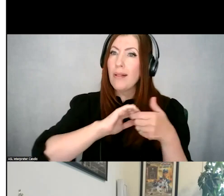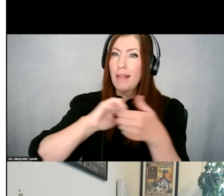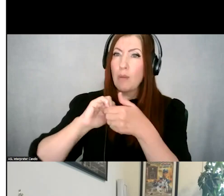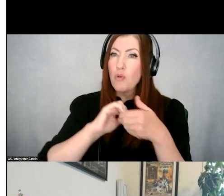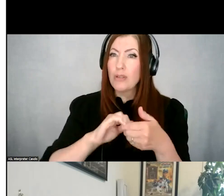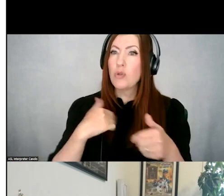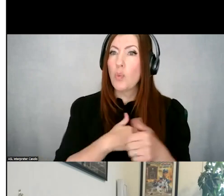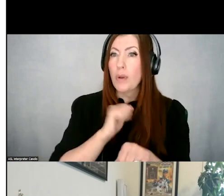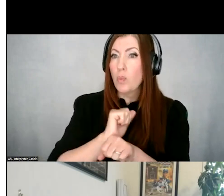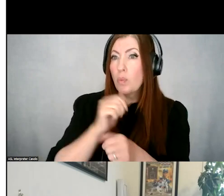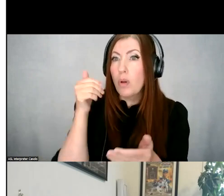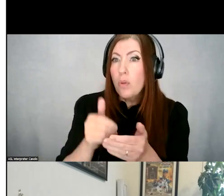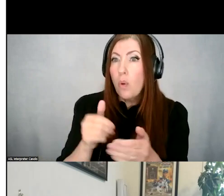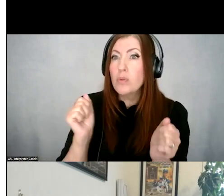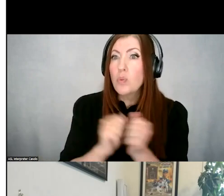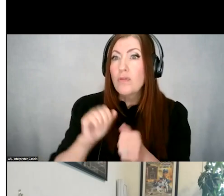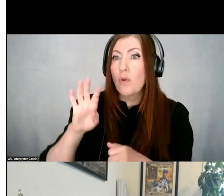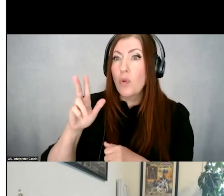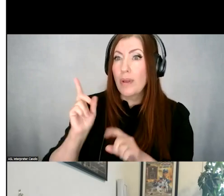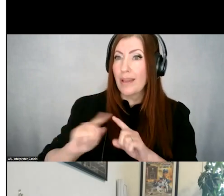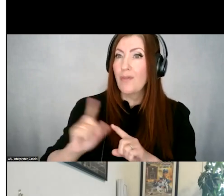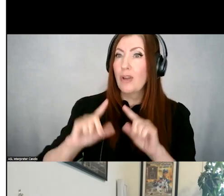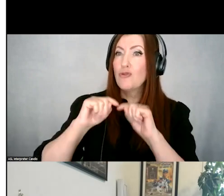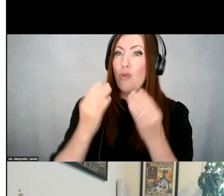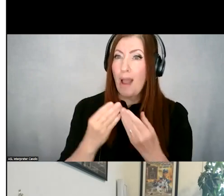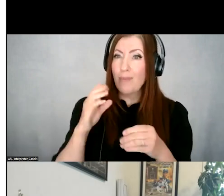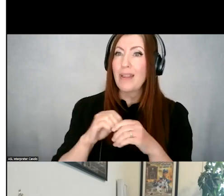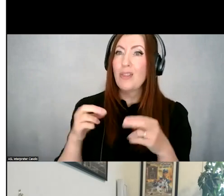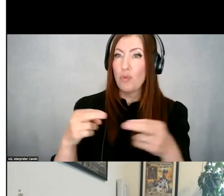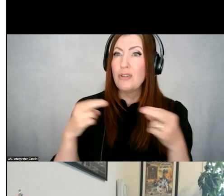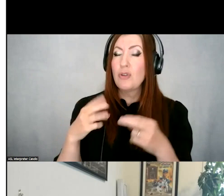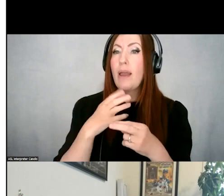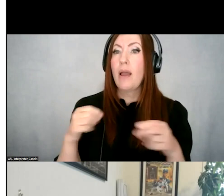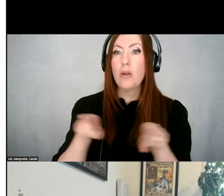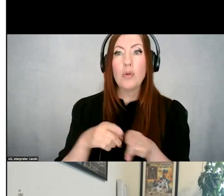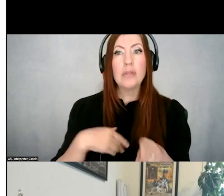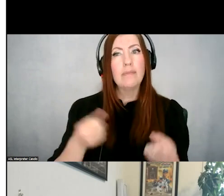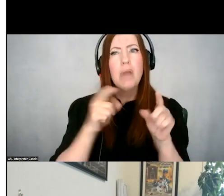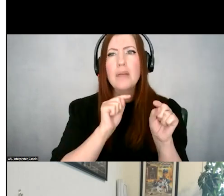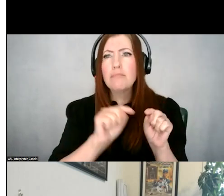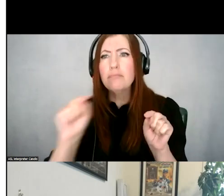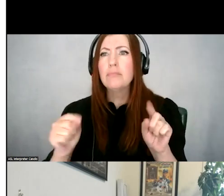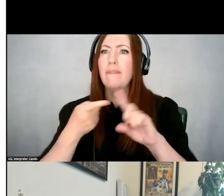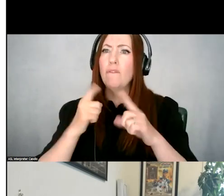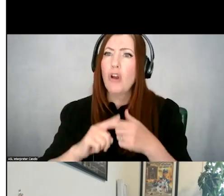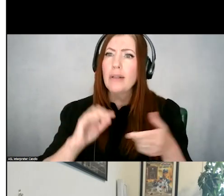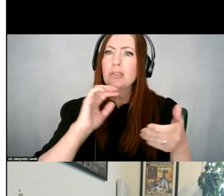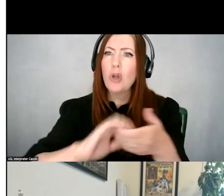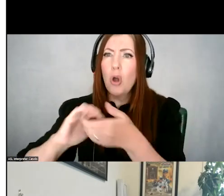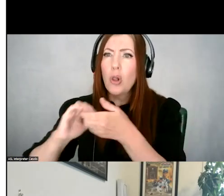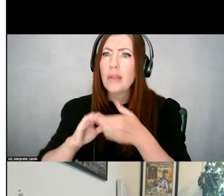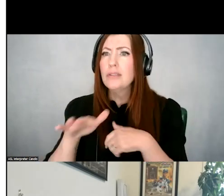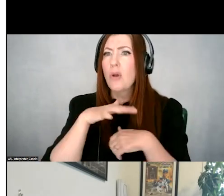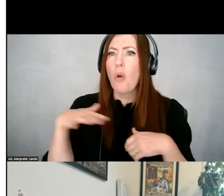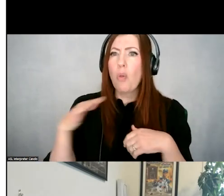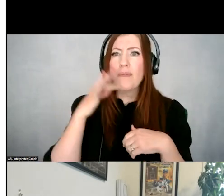really closely with the 43 tribes in our region, but we also have lots of friends and colleagues all across Indian country